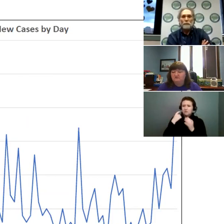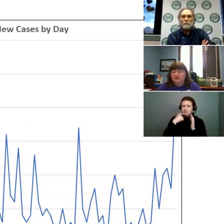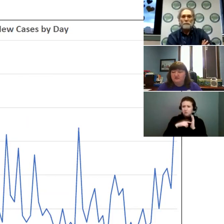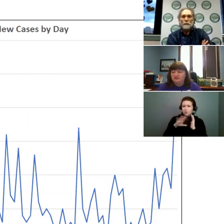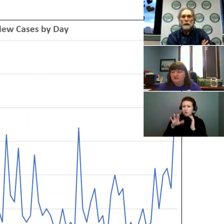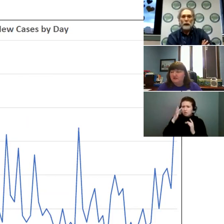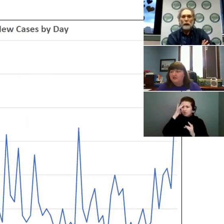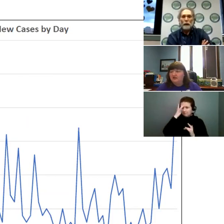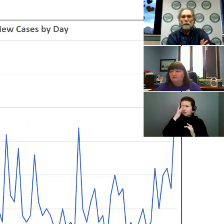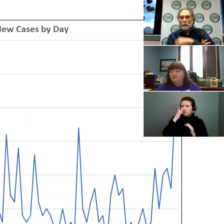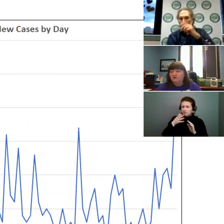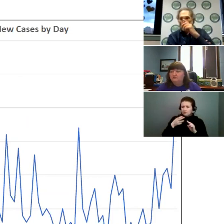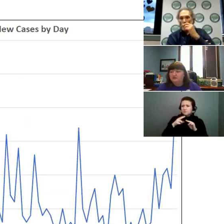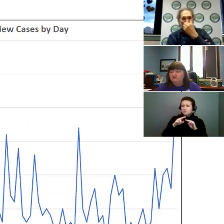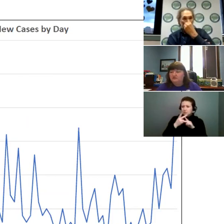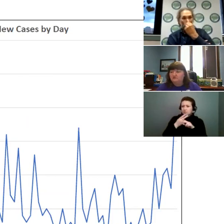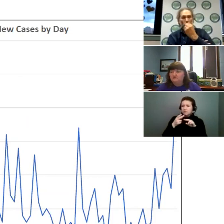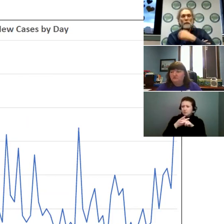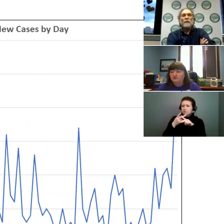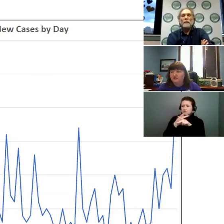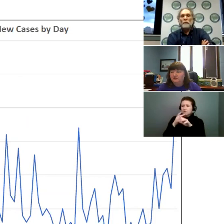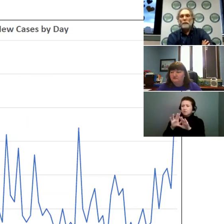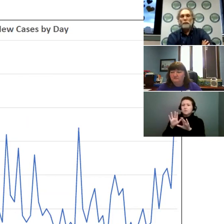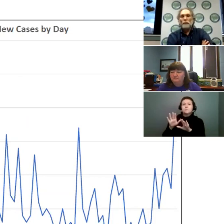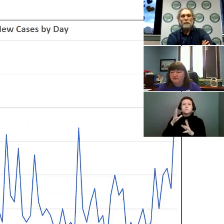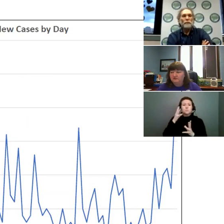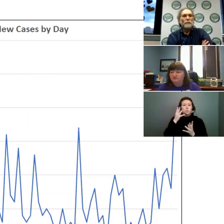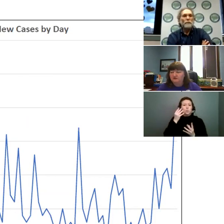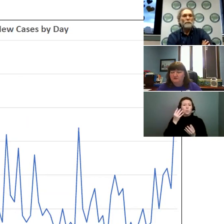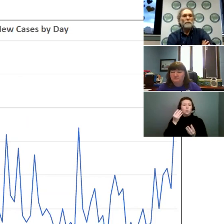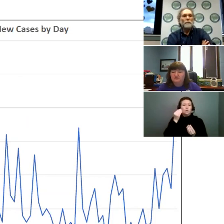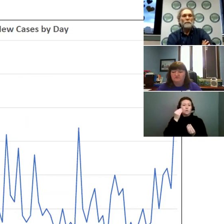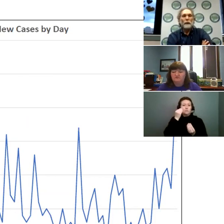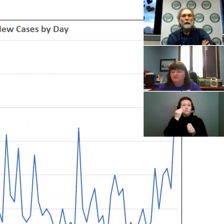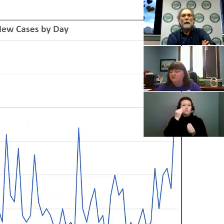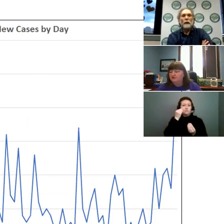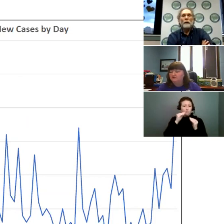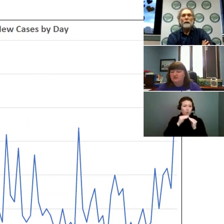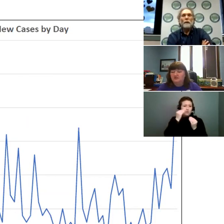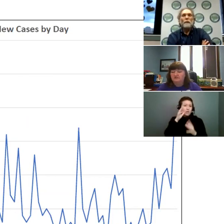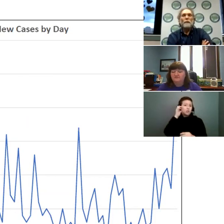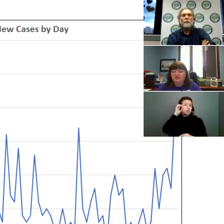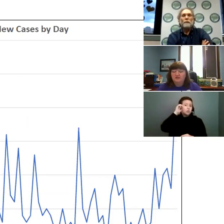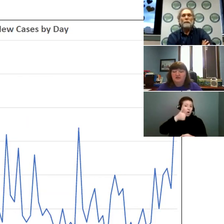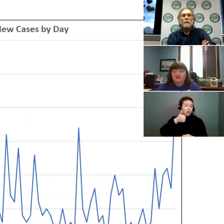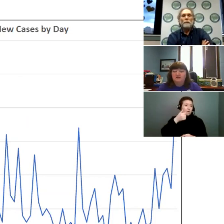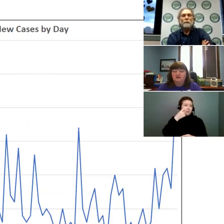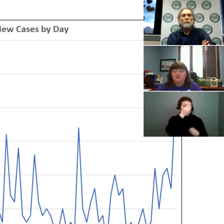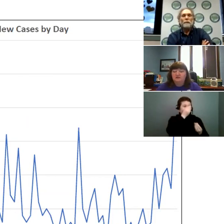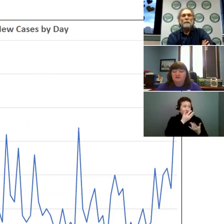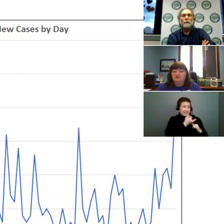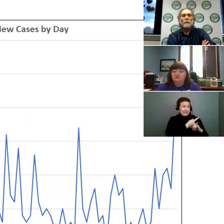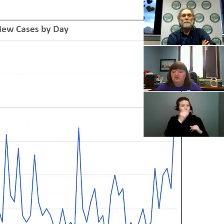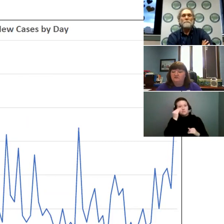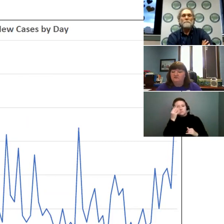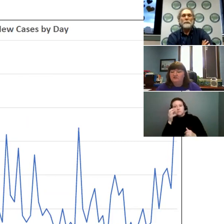infections are rising, and we hope to give you more accurate information tomorrow as it becomes available later today.